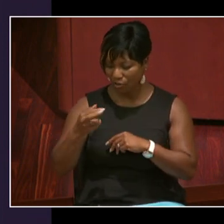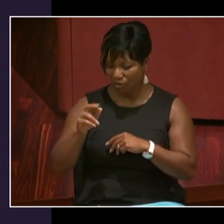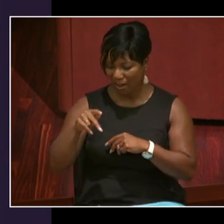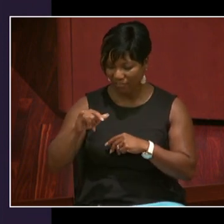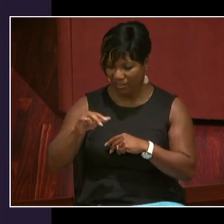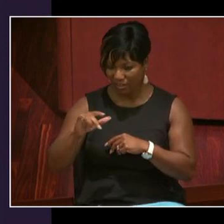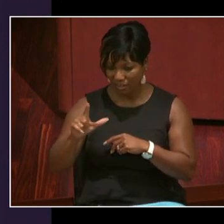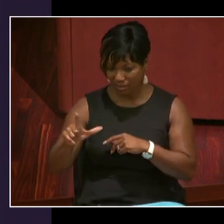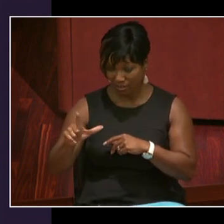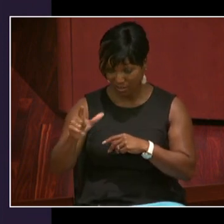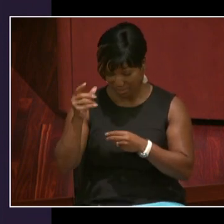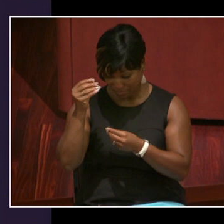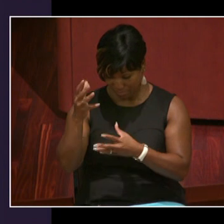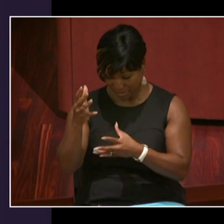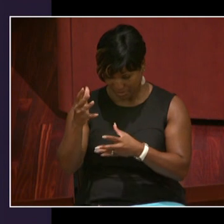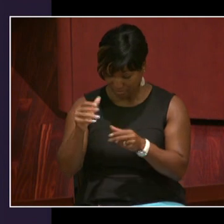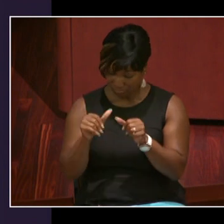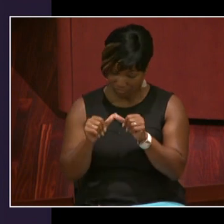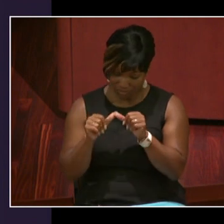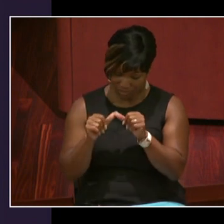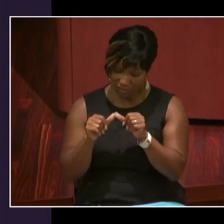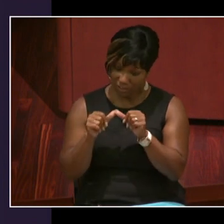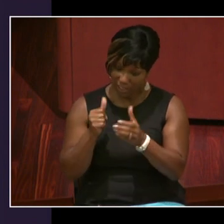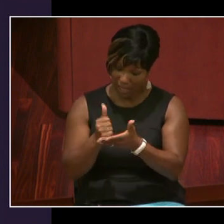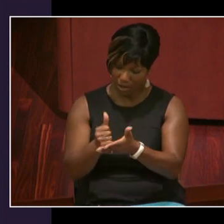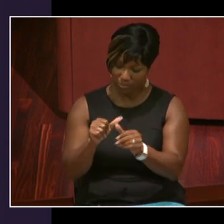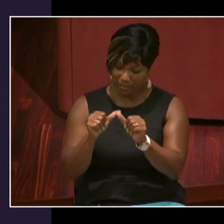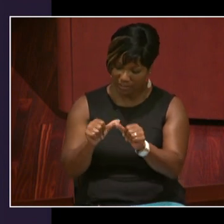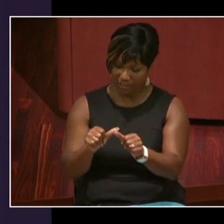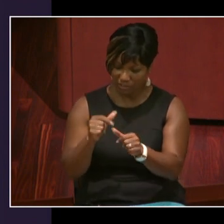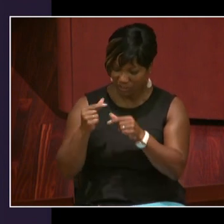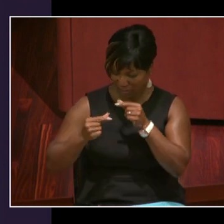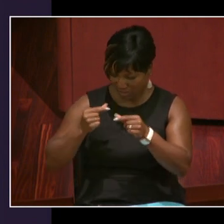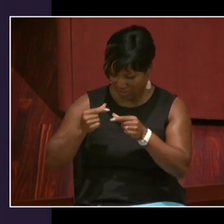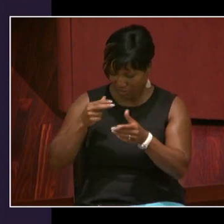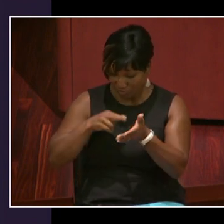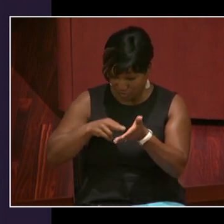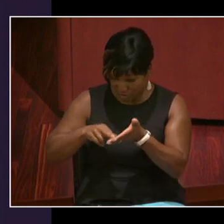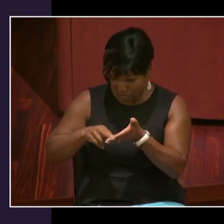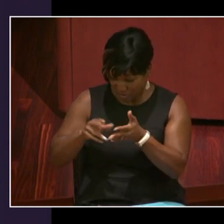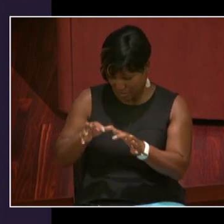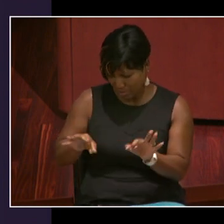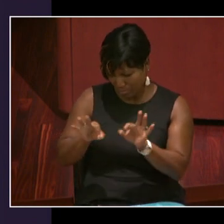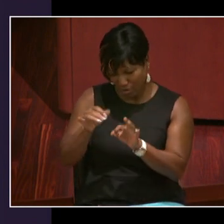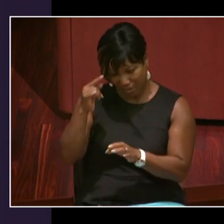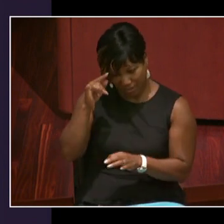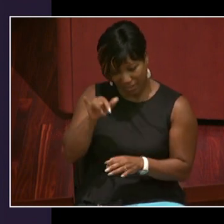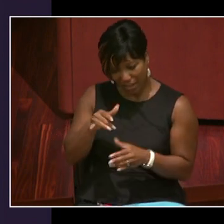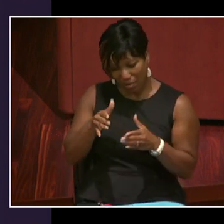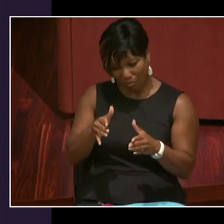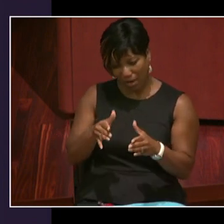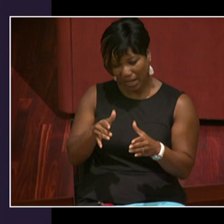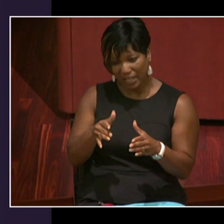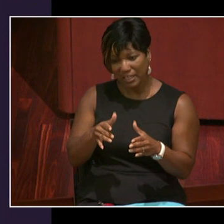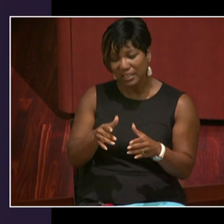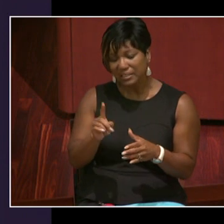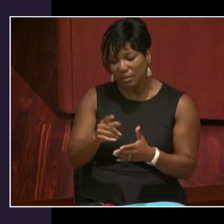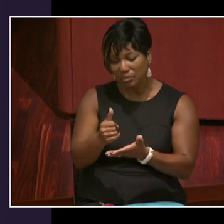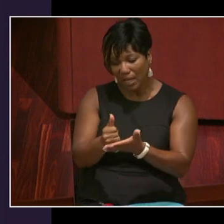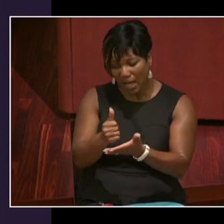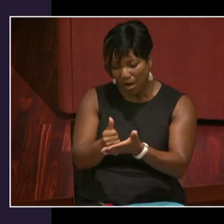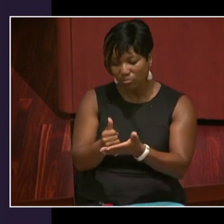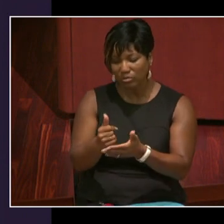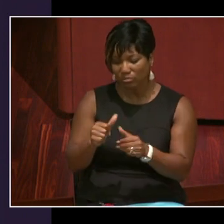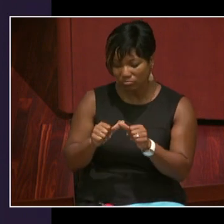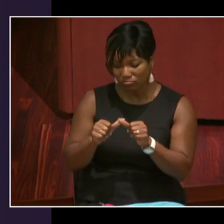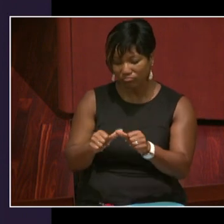for continuing your genealogy research. It's important to think of it that way, too, as a jumping-off point. Now, you could take any